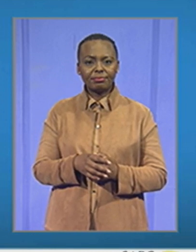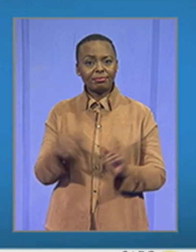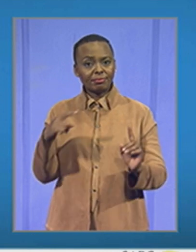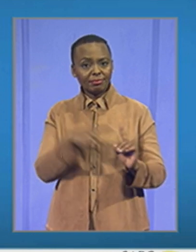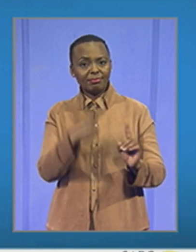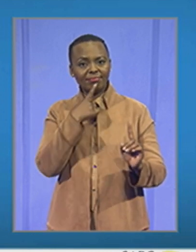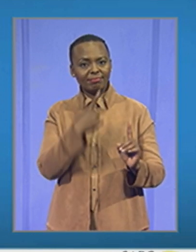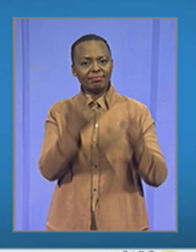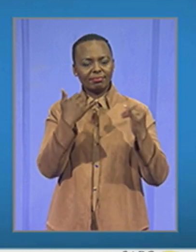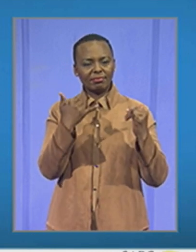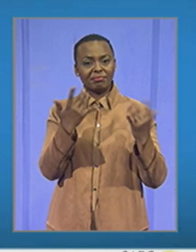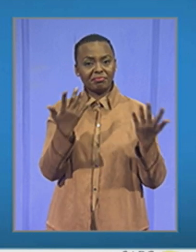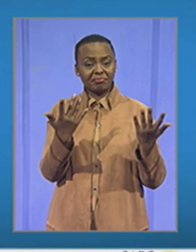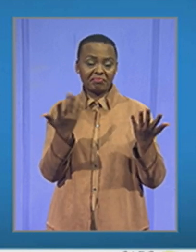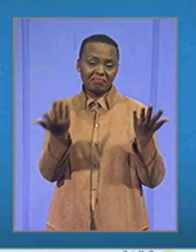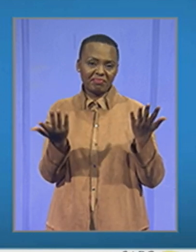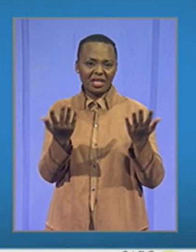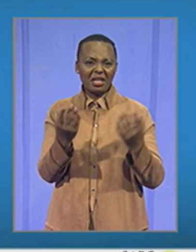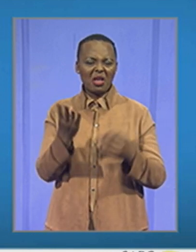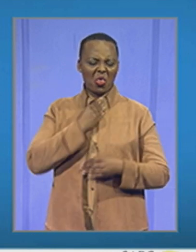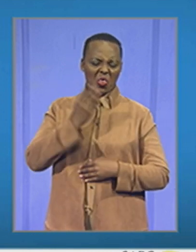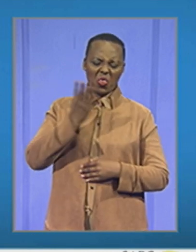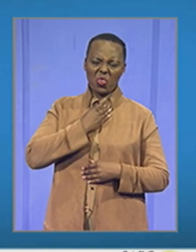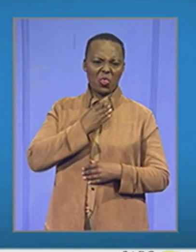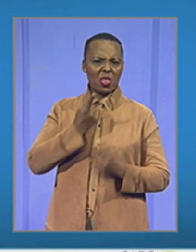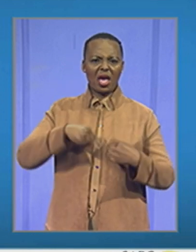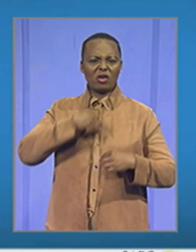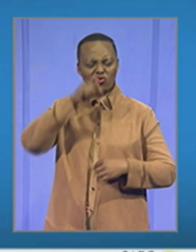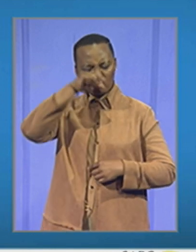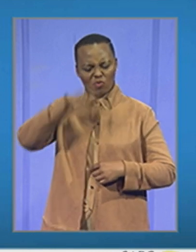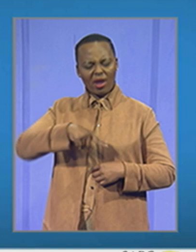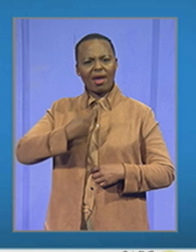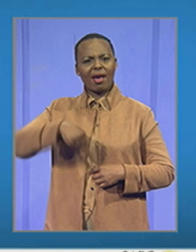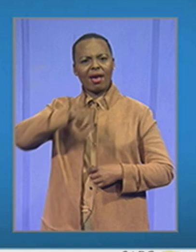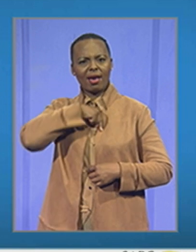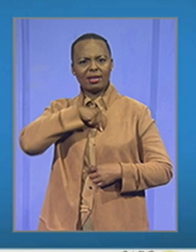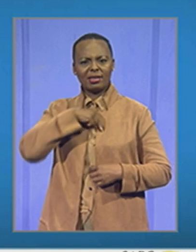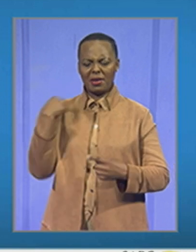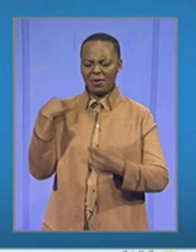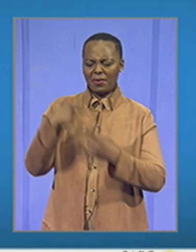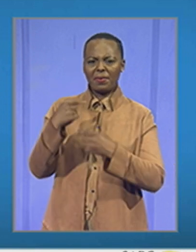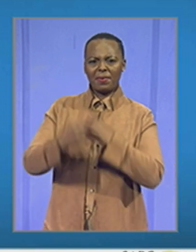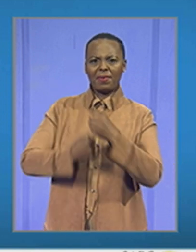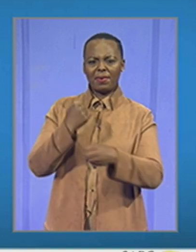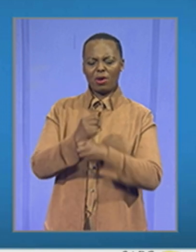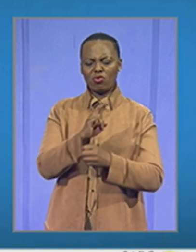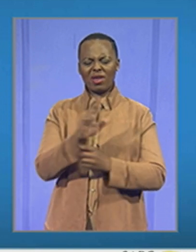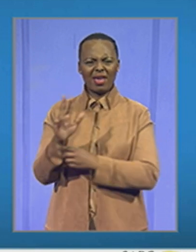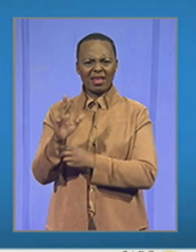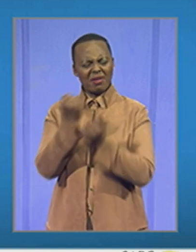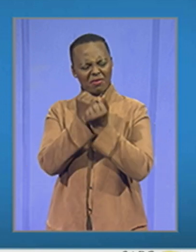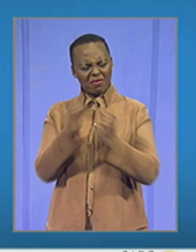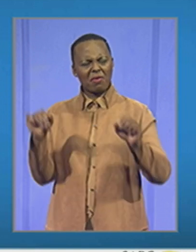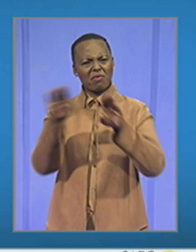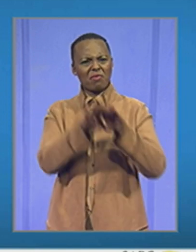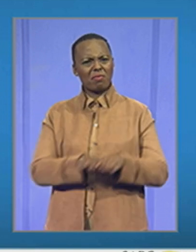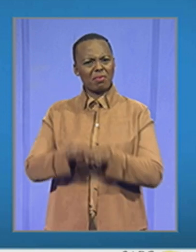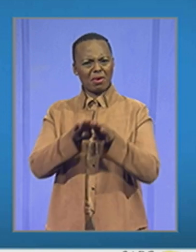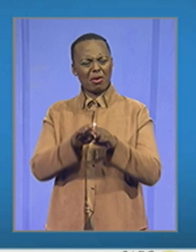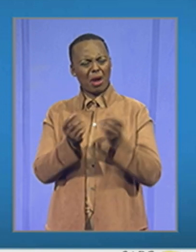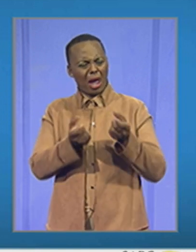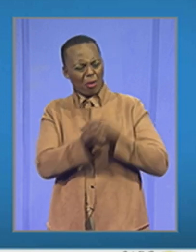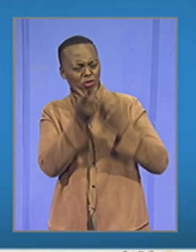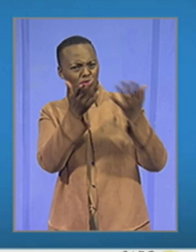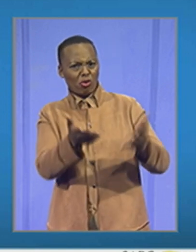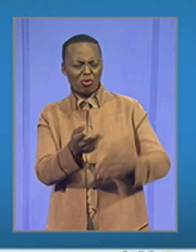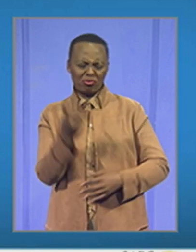Stobaki Tenei a re se ke thogako mo setšhabeng dingwaga di le 28 re le mo boipusong mme go direga se ke matlhabisa